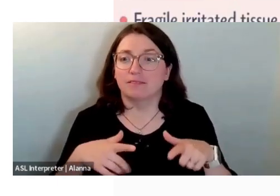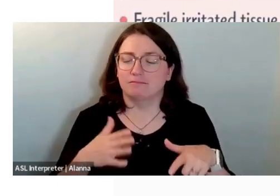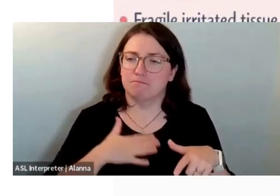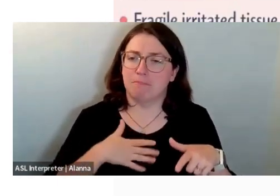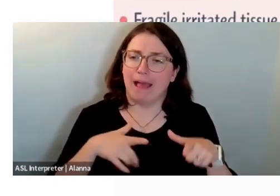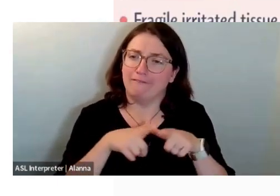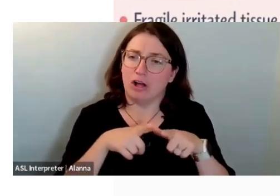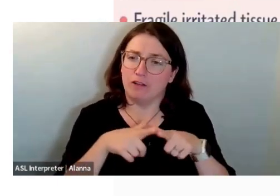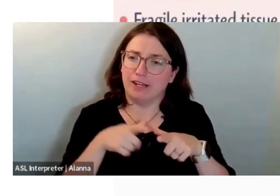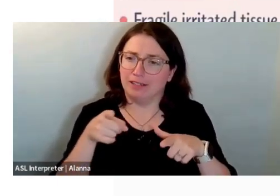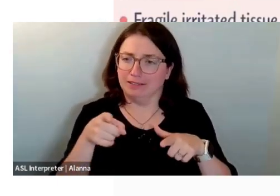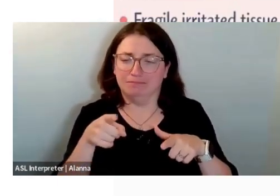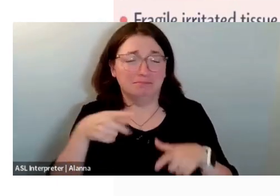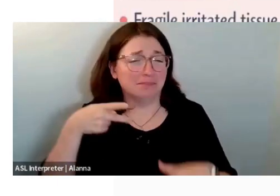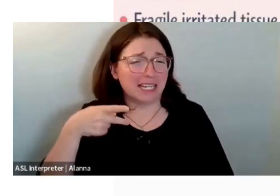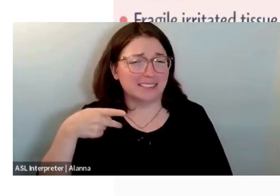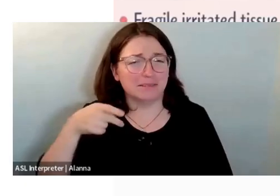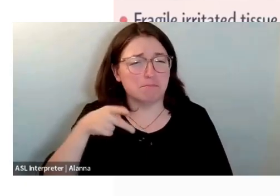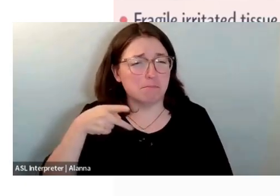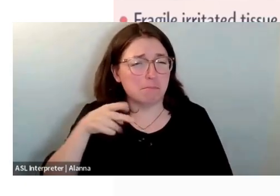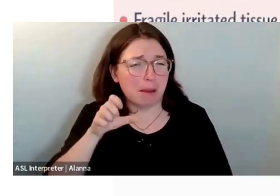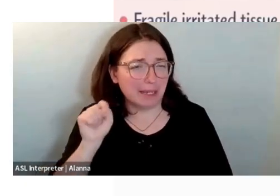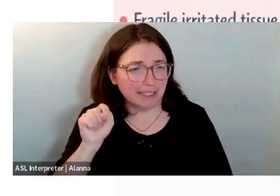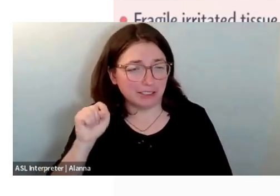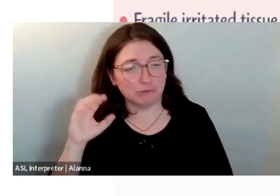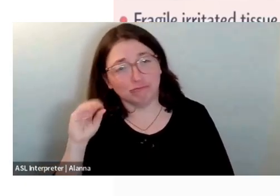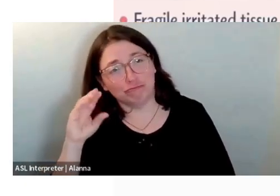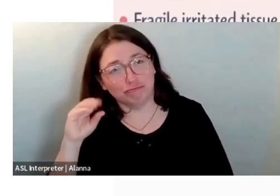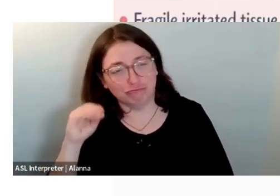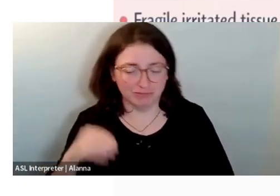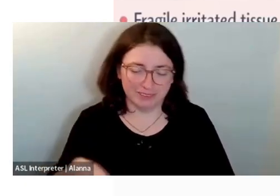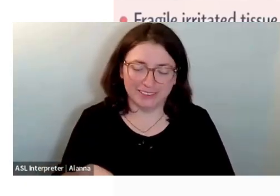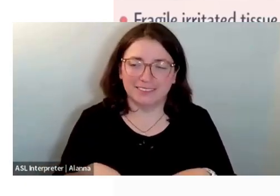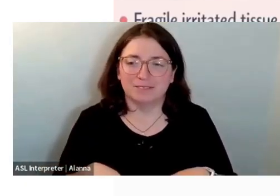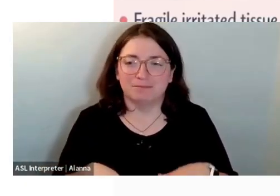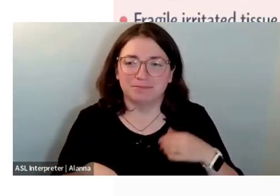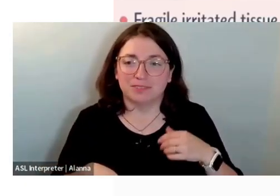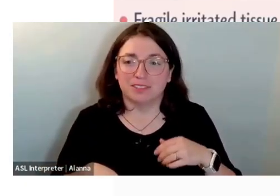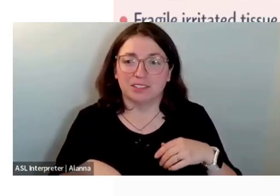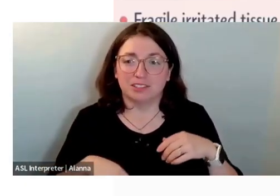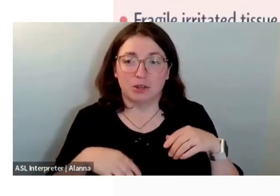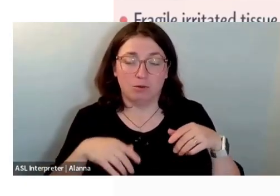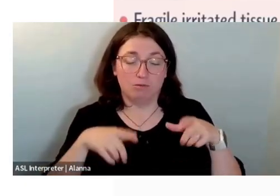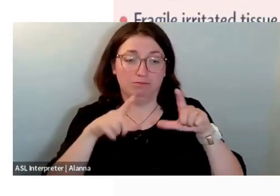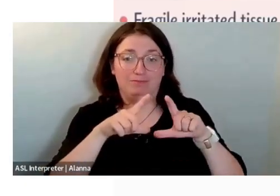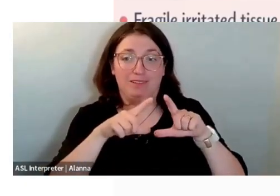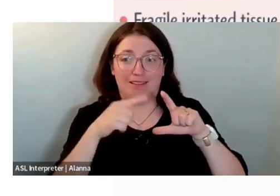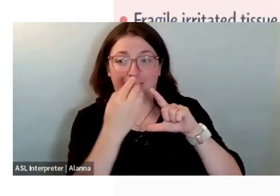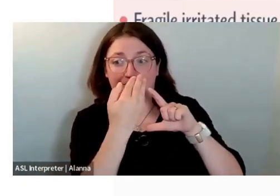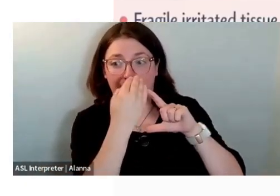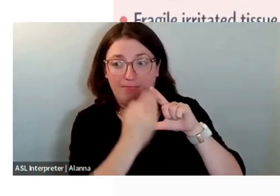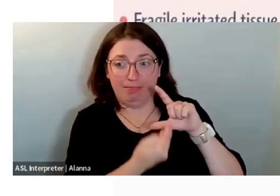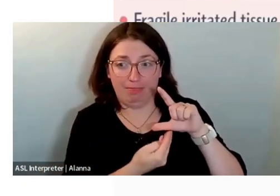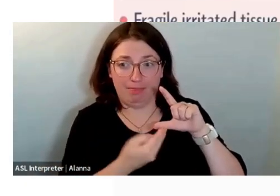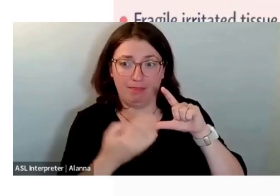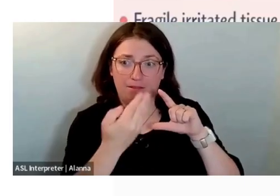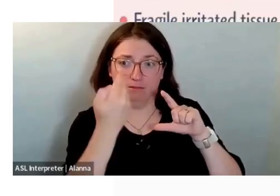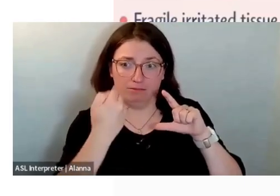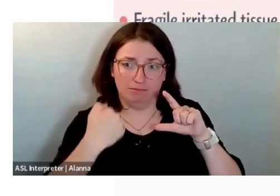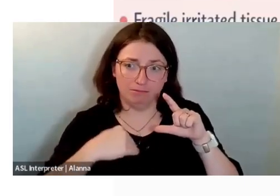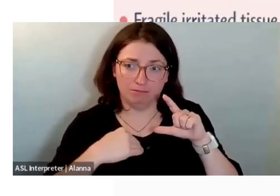little vulva puppet. Hello. So on the outer labia, on the mons, on